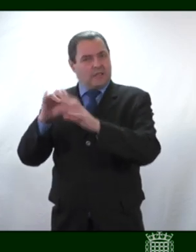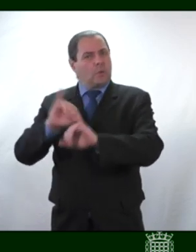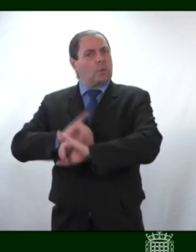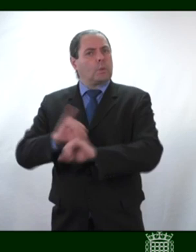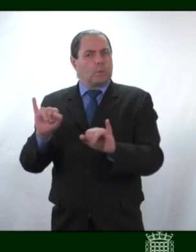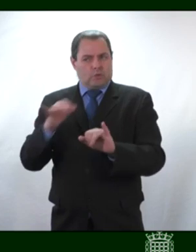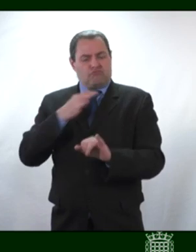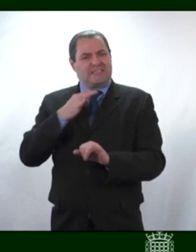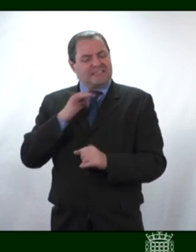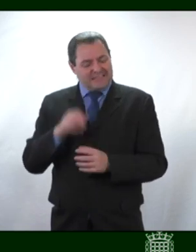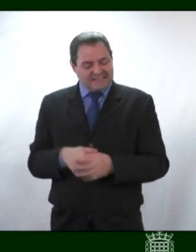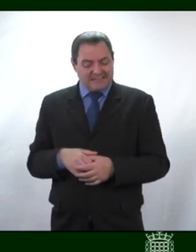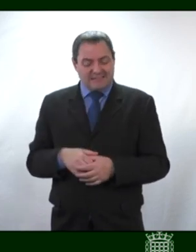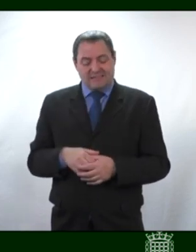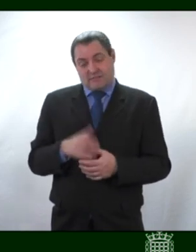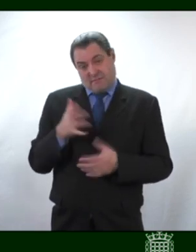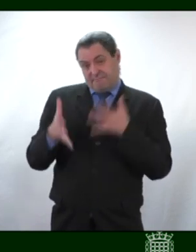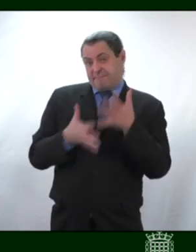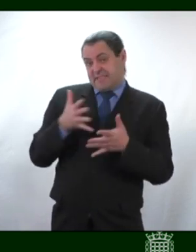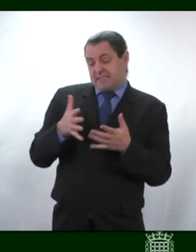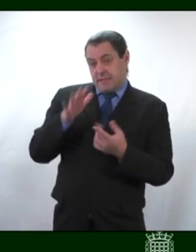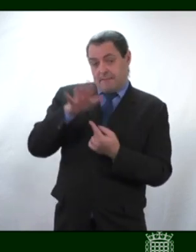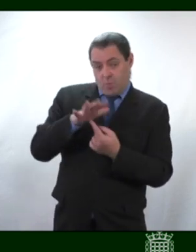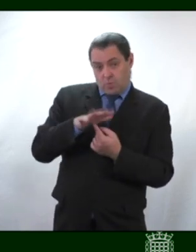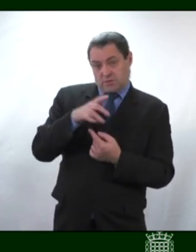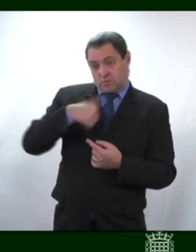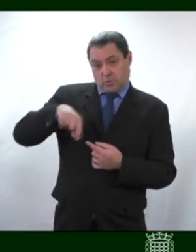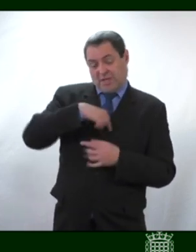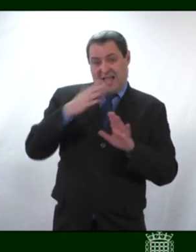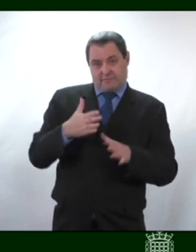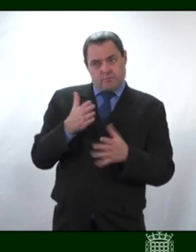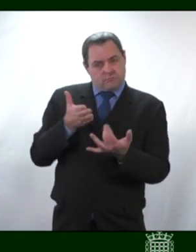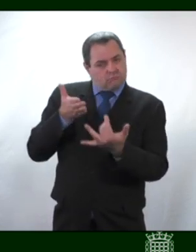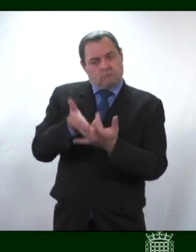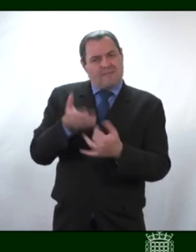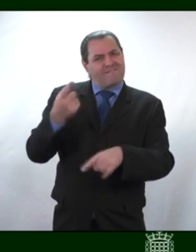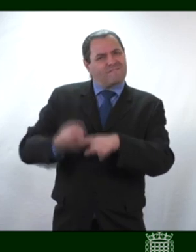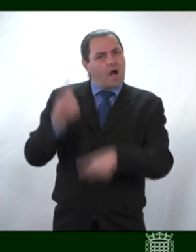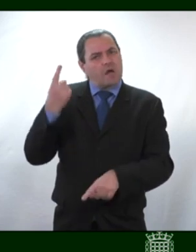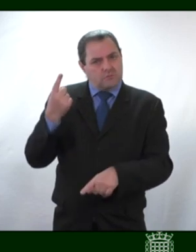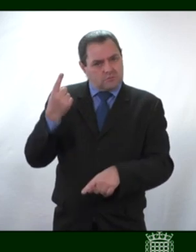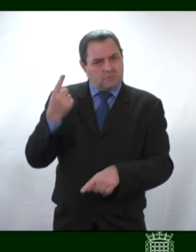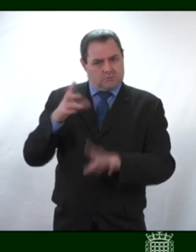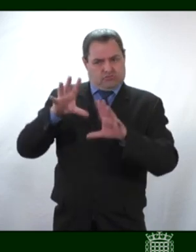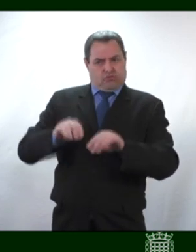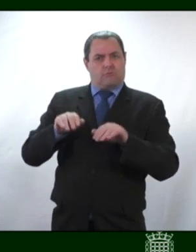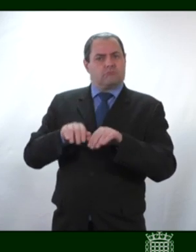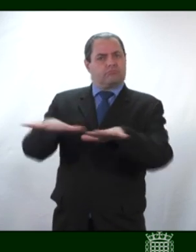Does my honourable friend agree with me that this demonstrates the importance of acting fast with targeted action that is available to help save